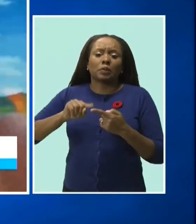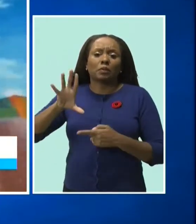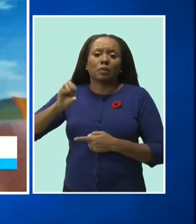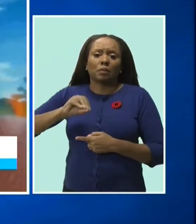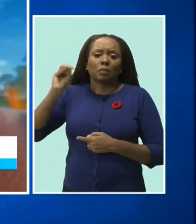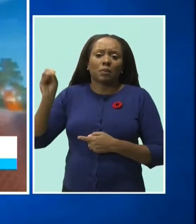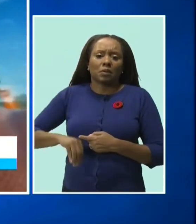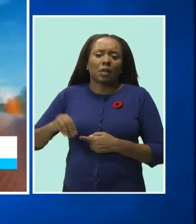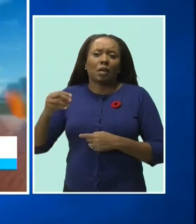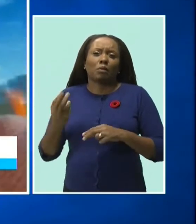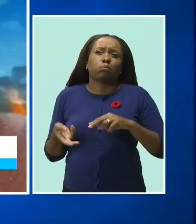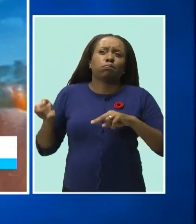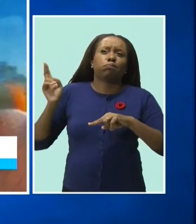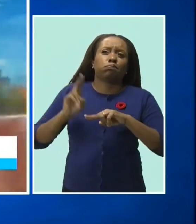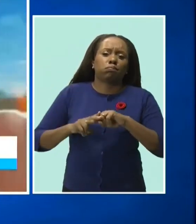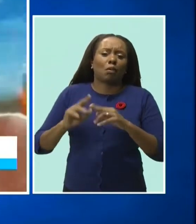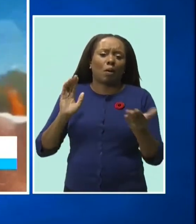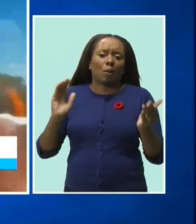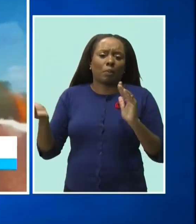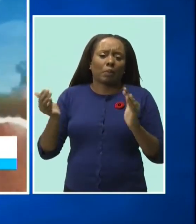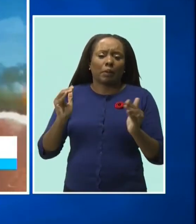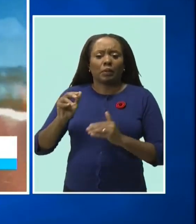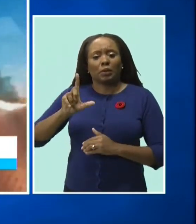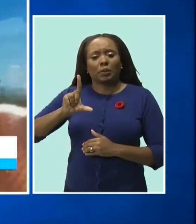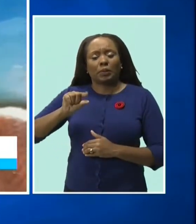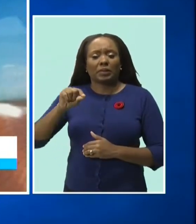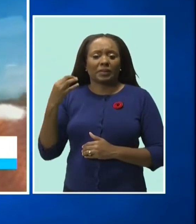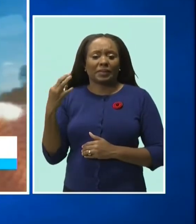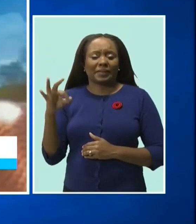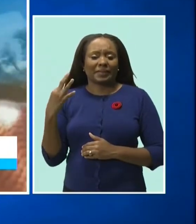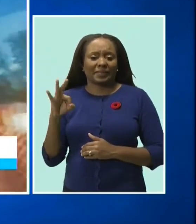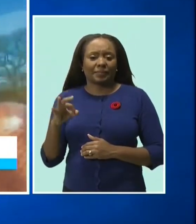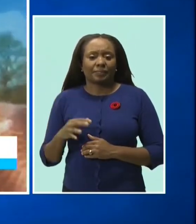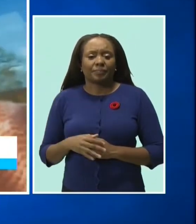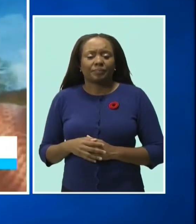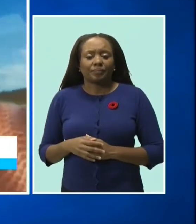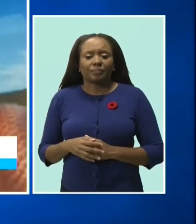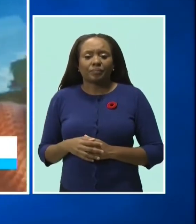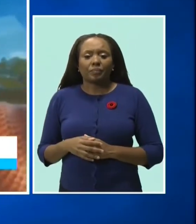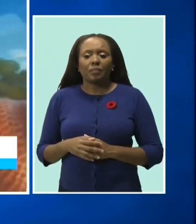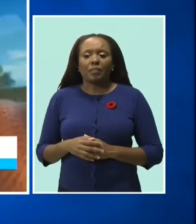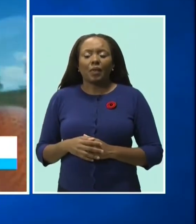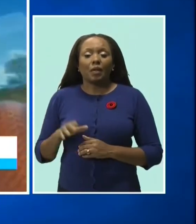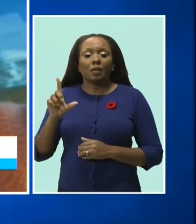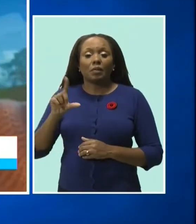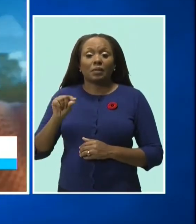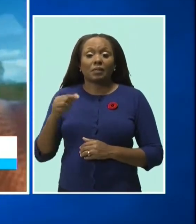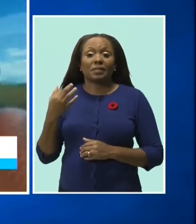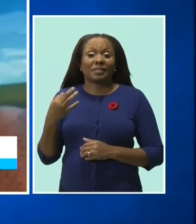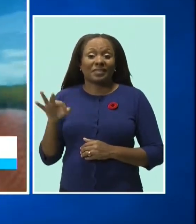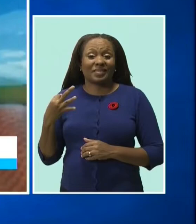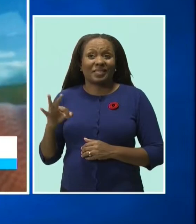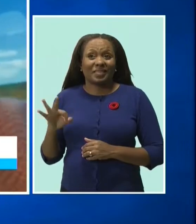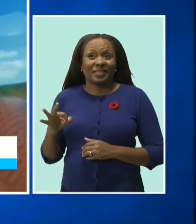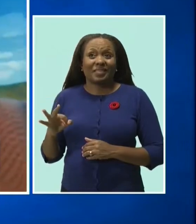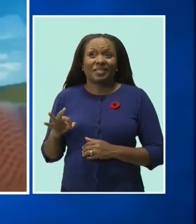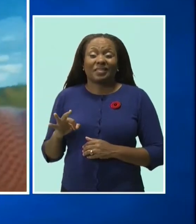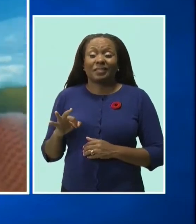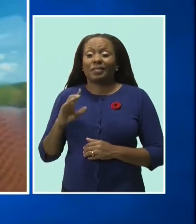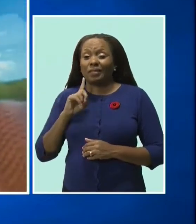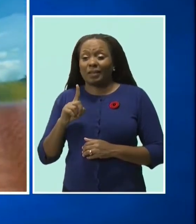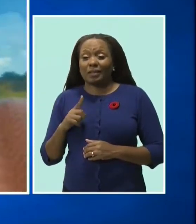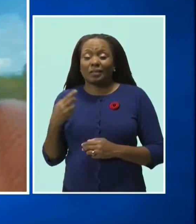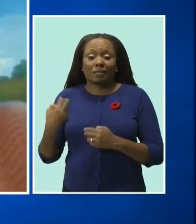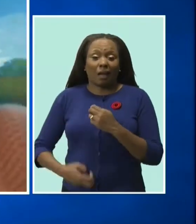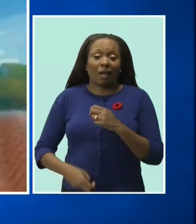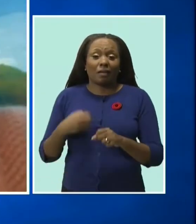than 2019, which was a banner year for Barbados globally, and it certainly was a banner year for the United Kingdom